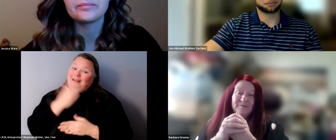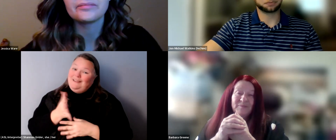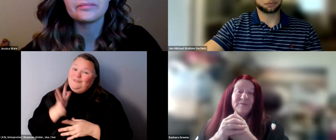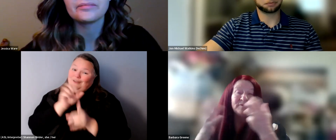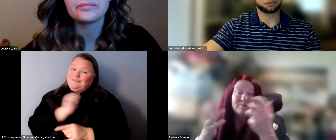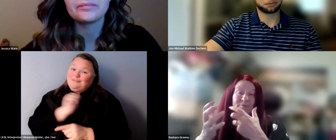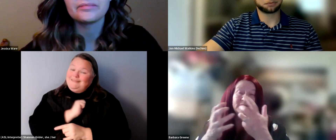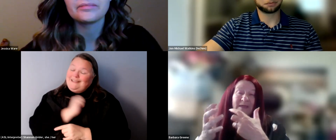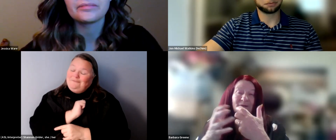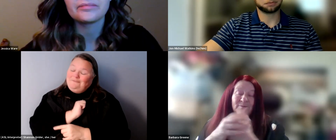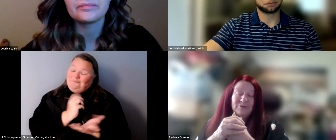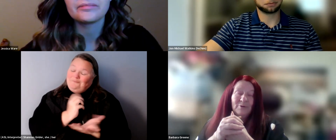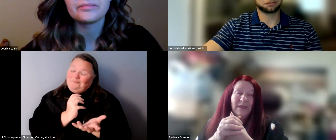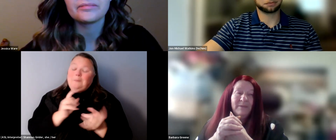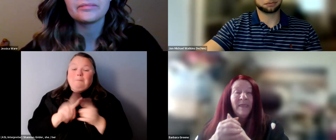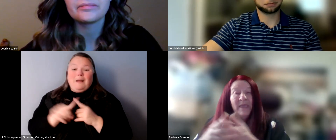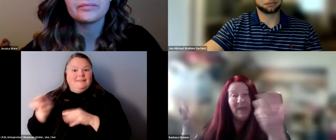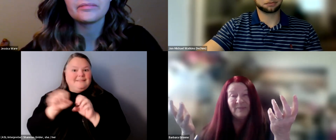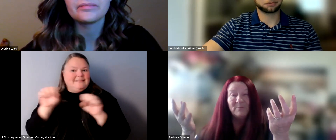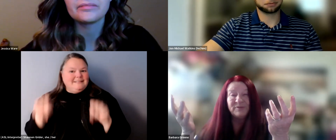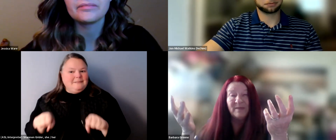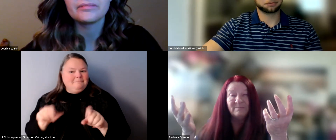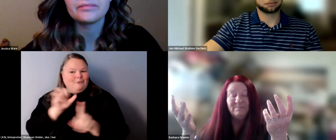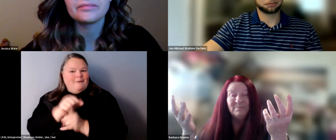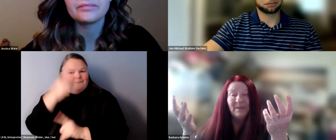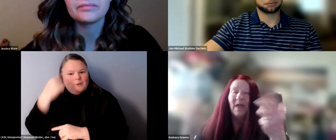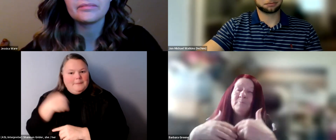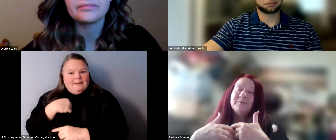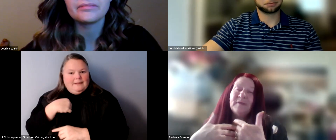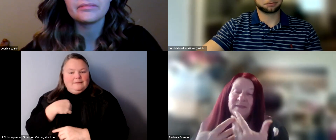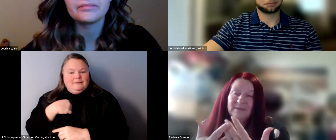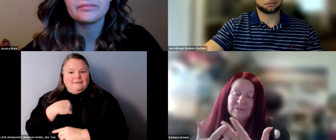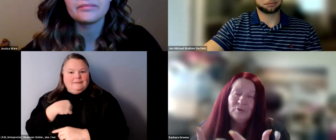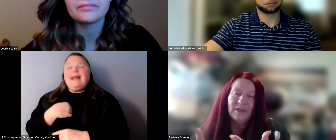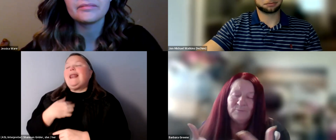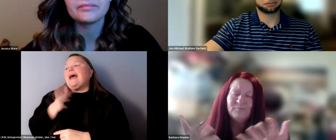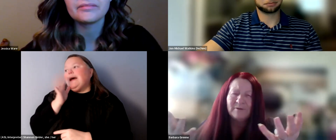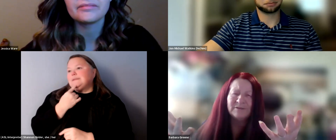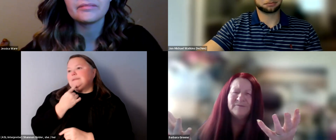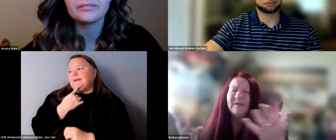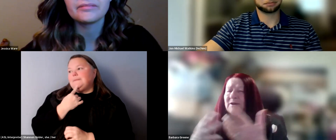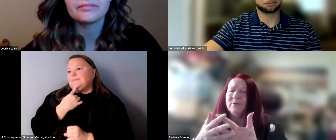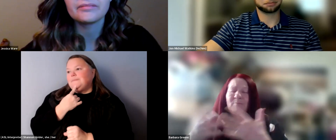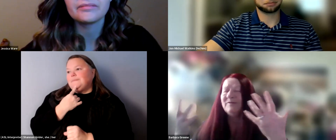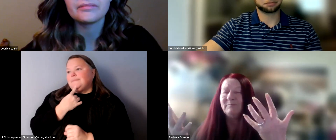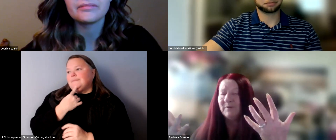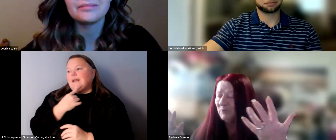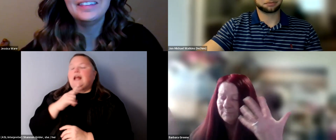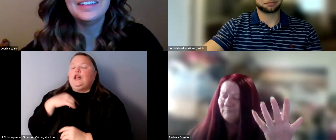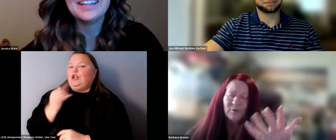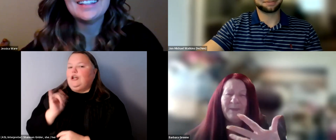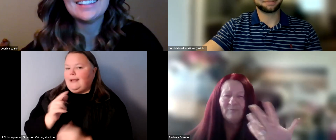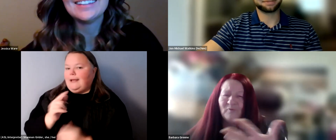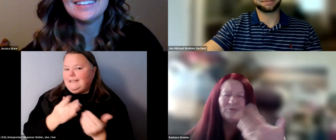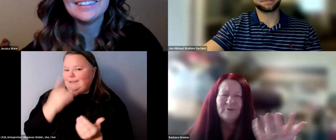those things that this system was allowed. And that was done, I'm going to say it looked like it was fairly easy. I don't know. It must be big,